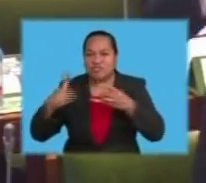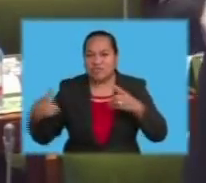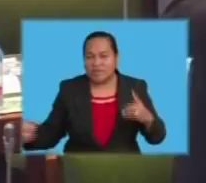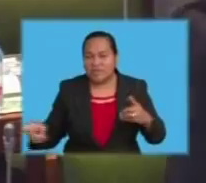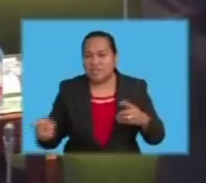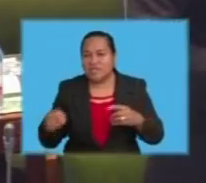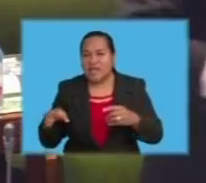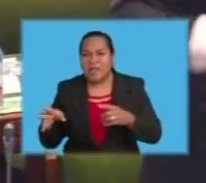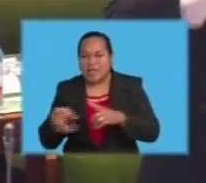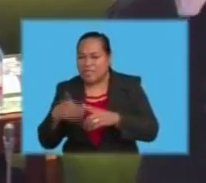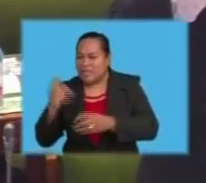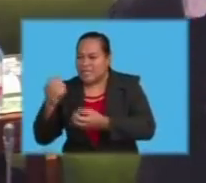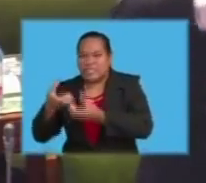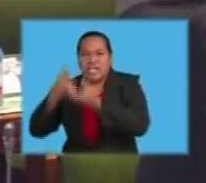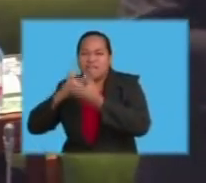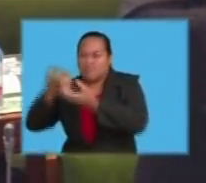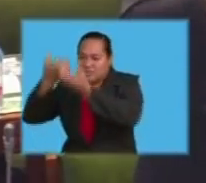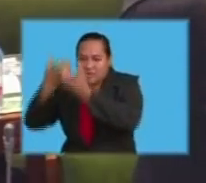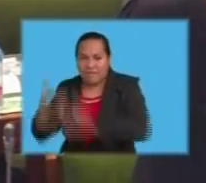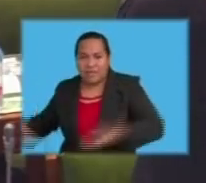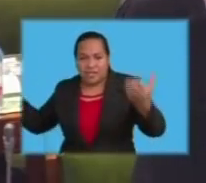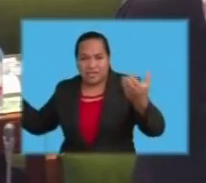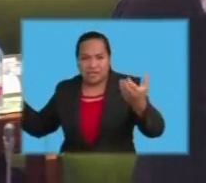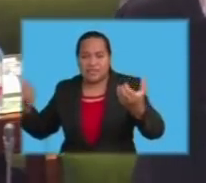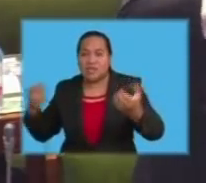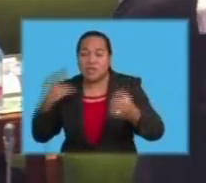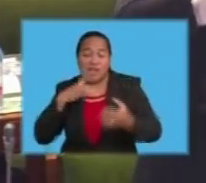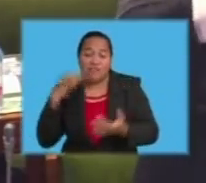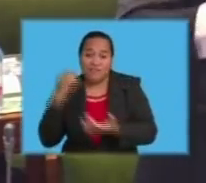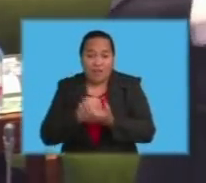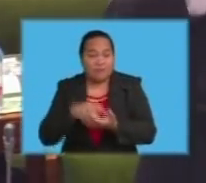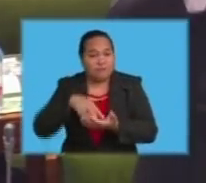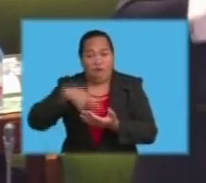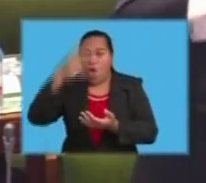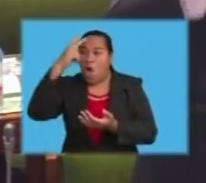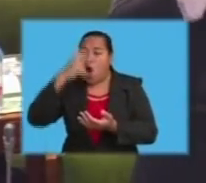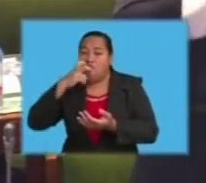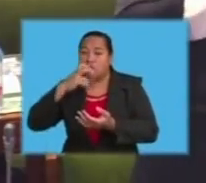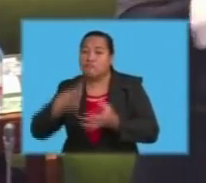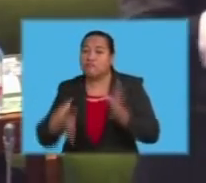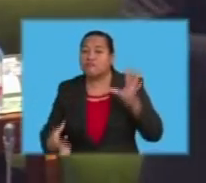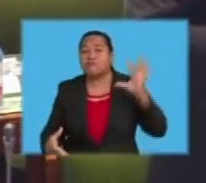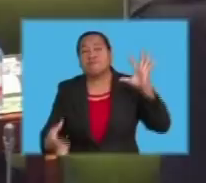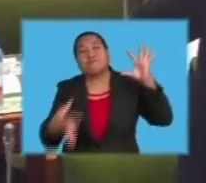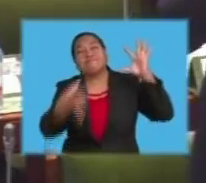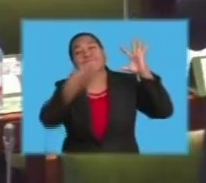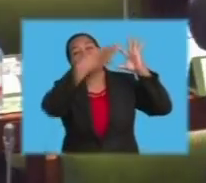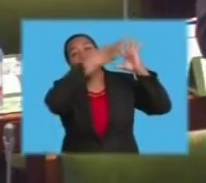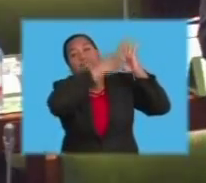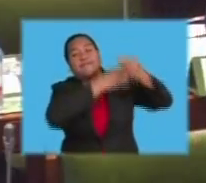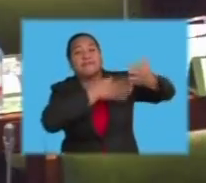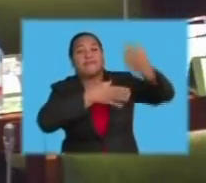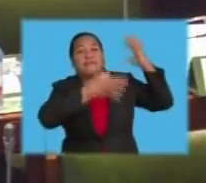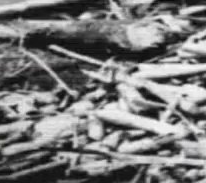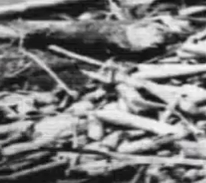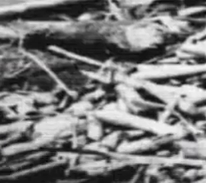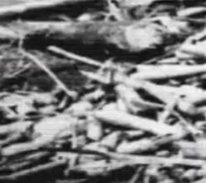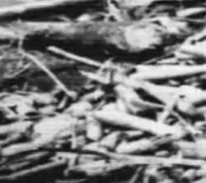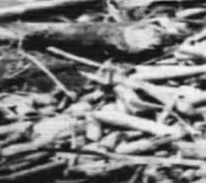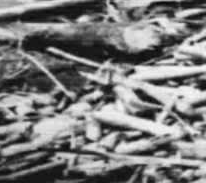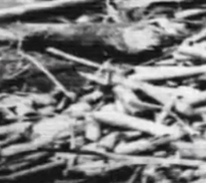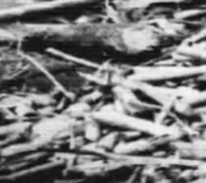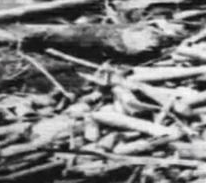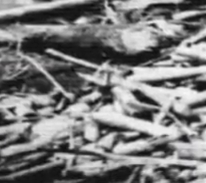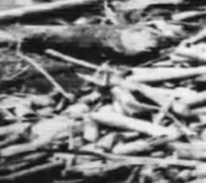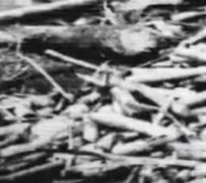against divisiveness. Let us reaffirm our stand against those old politicians and reaffirm our own commitment to each other as Fijians.